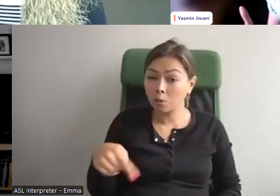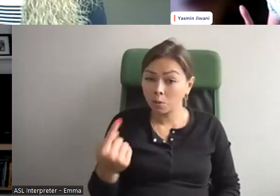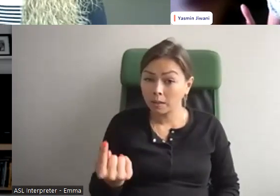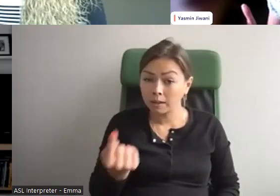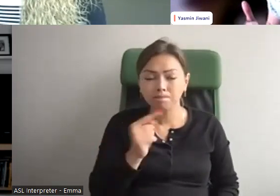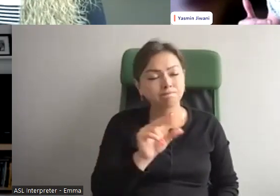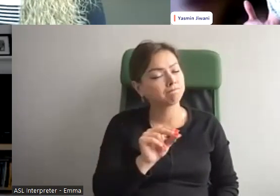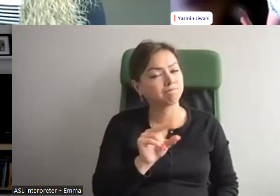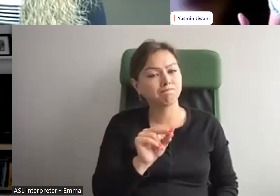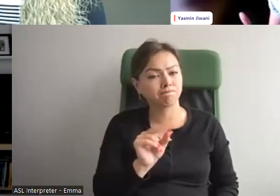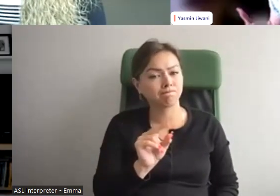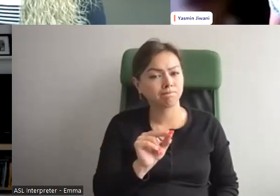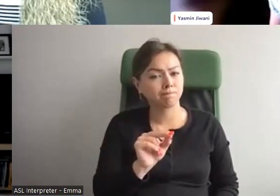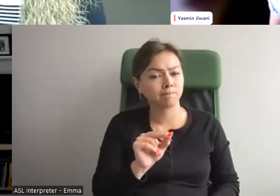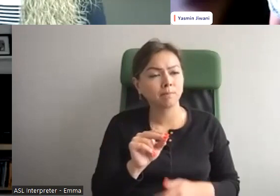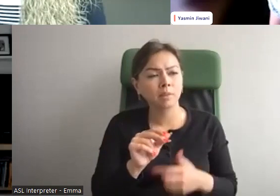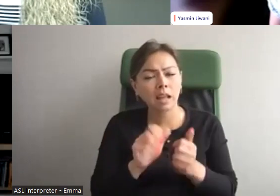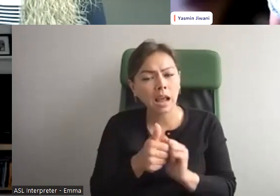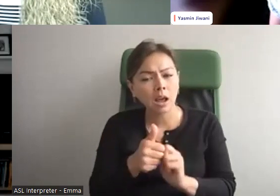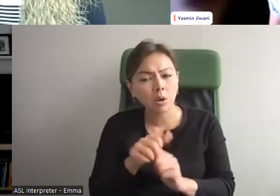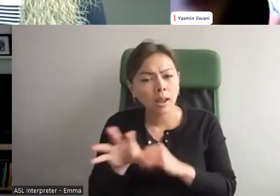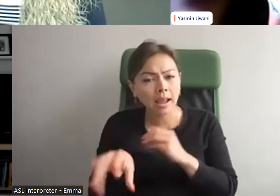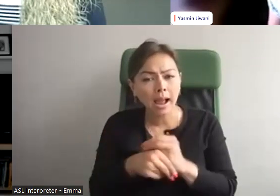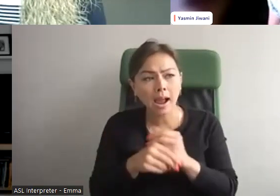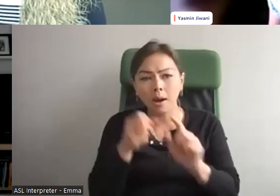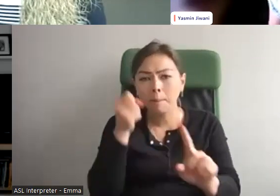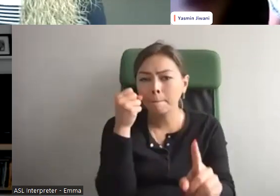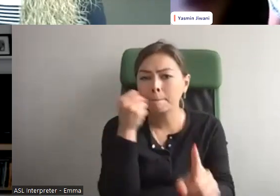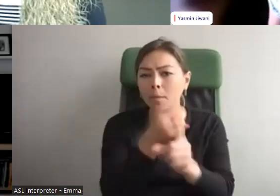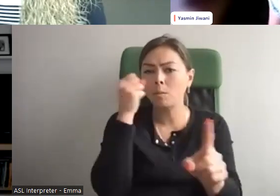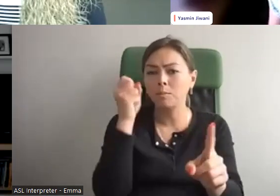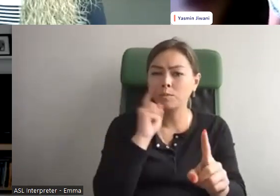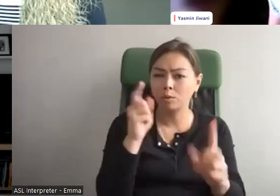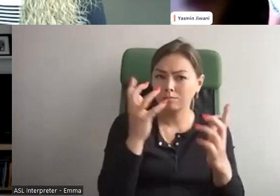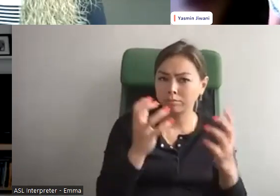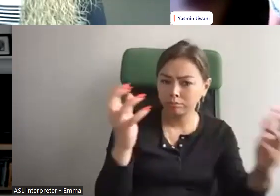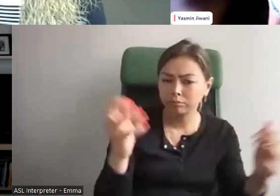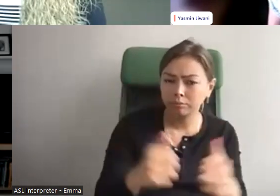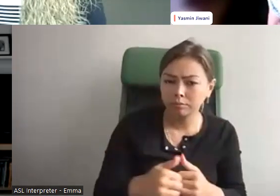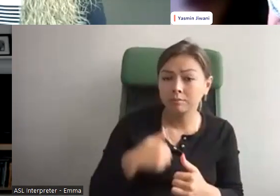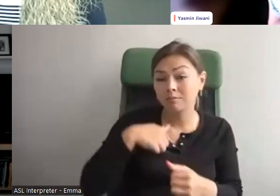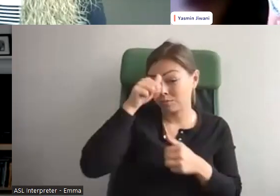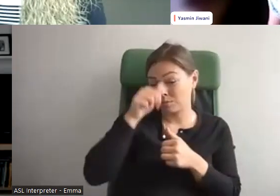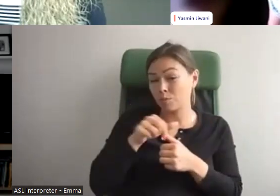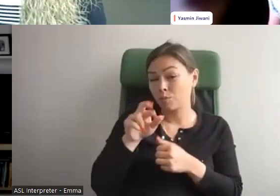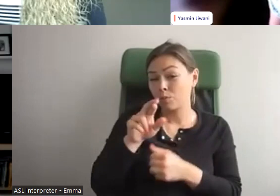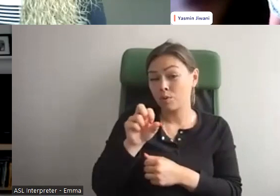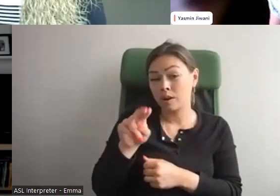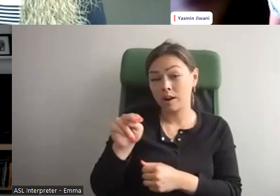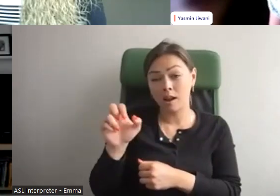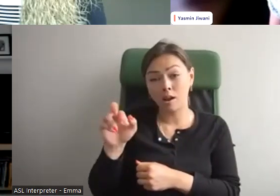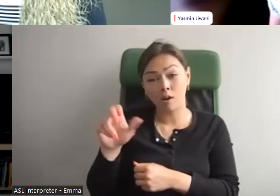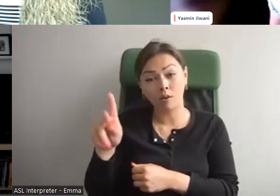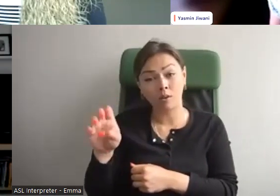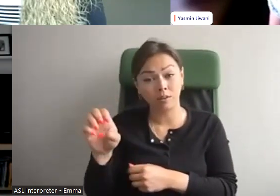pressure points that we can put in. And I remember very clearly that in the Rena Work situation, it was a court